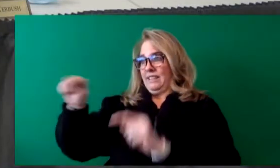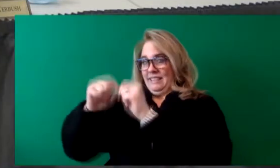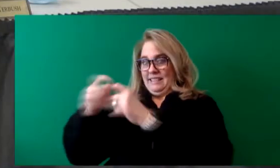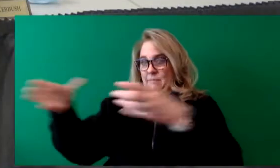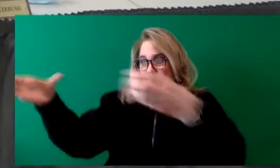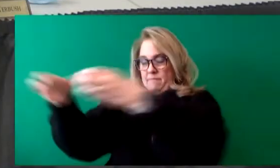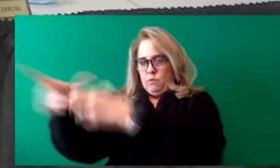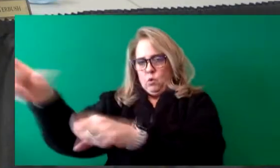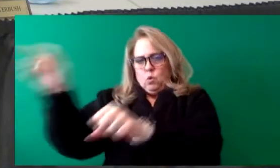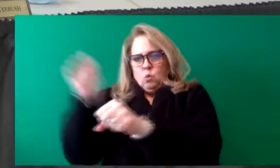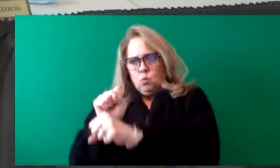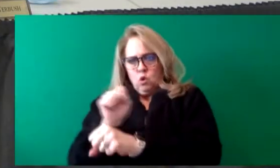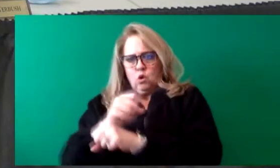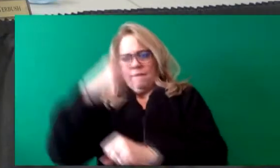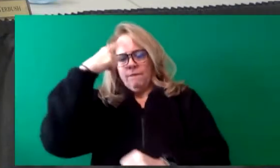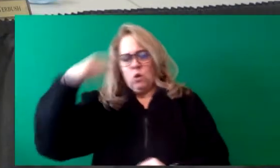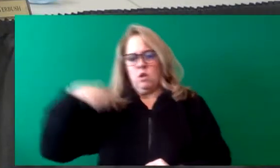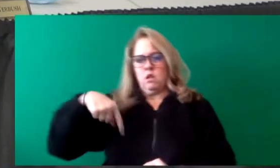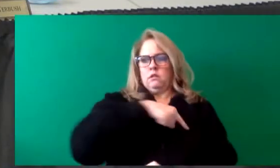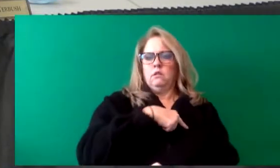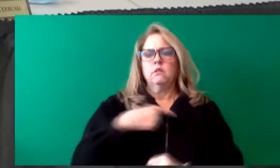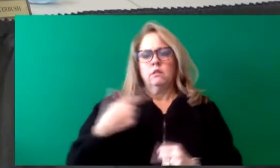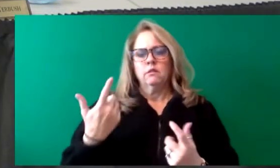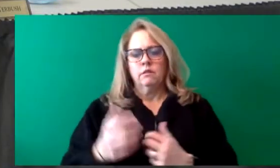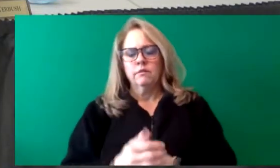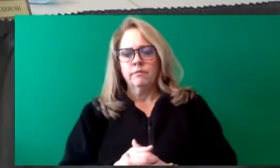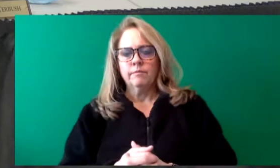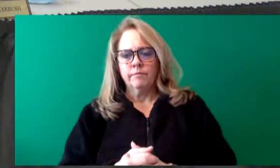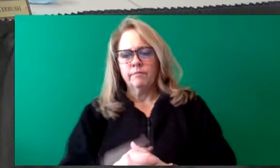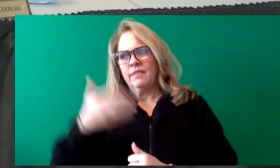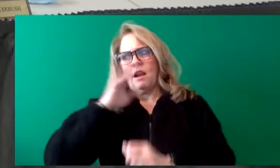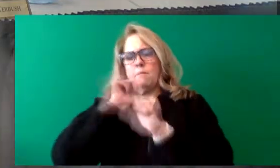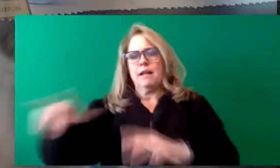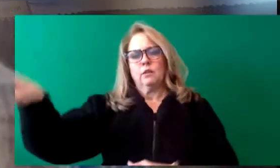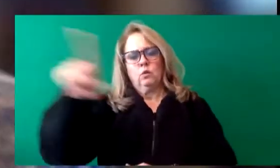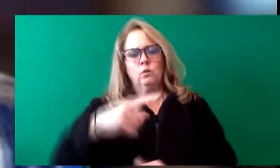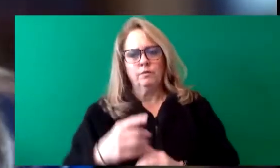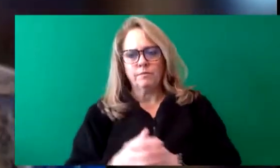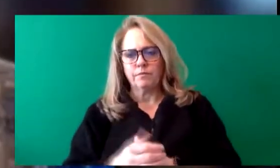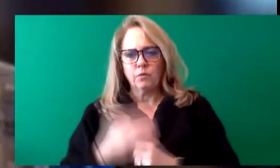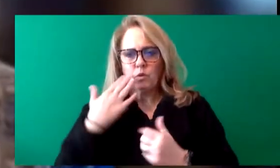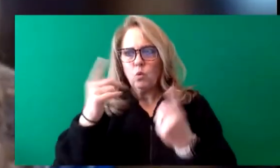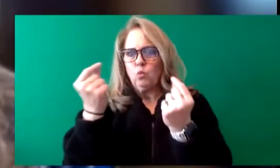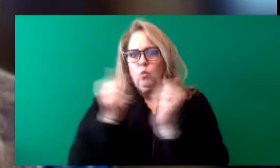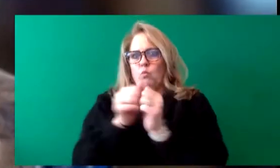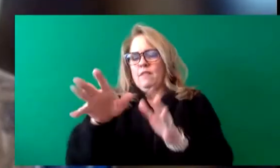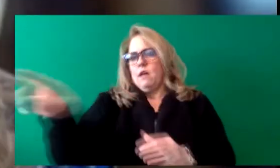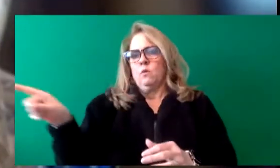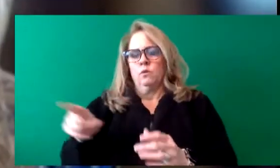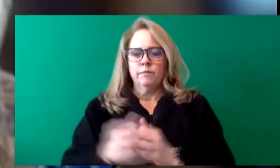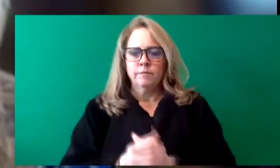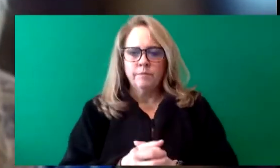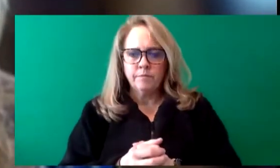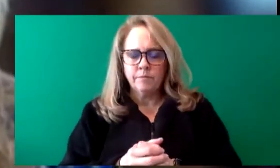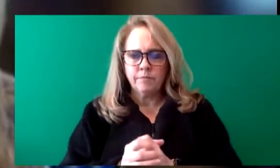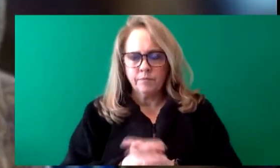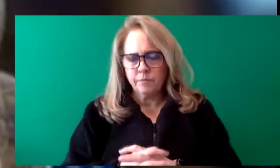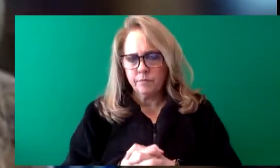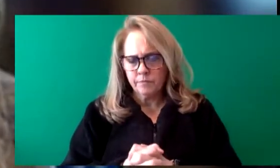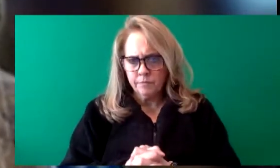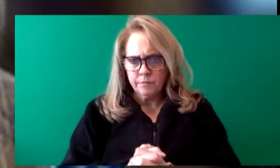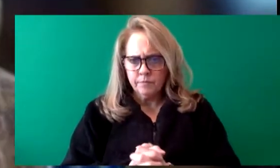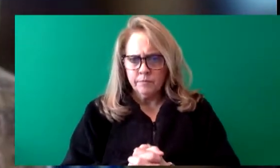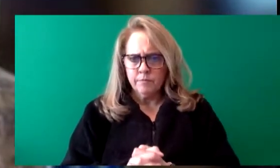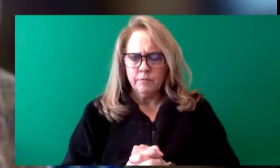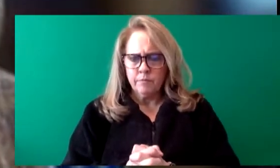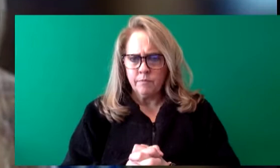Thank you, sir. Anyone? Oh, Commissioner Bremer. Yeah, Bremer. Yes, thank you. Cindy, I've said it